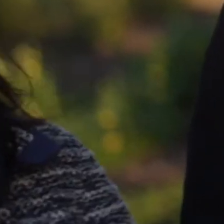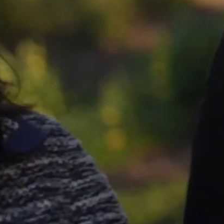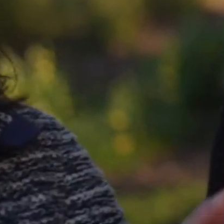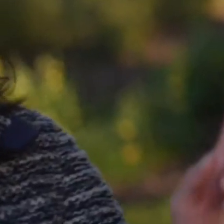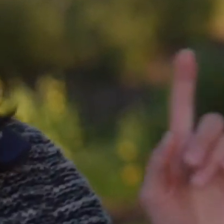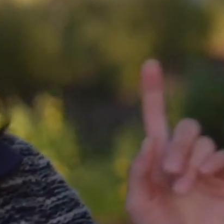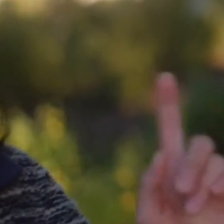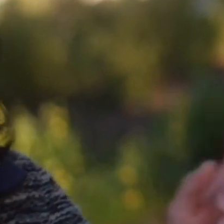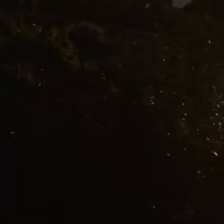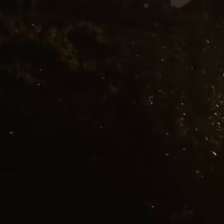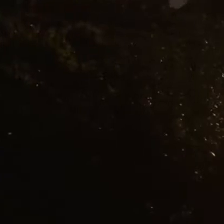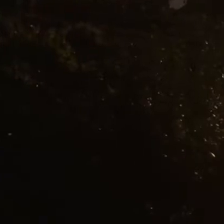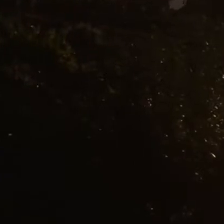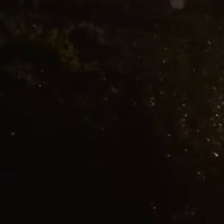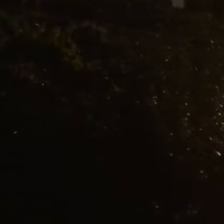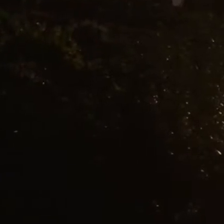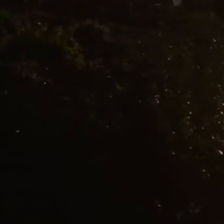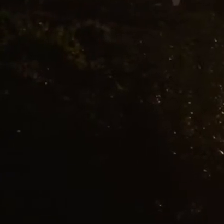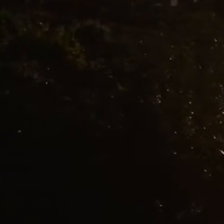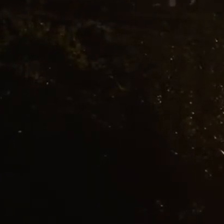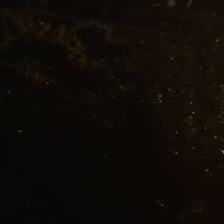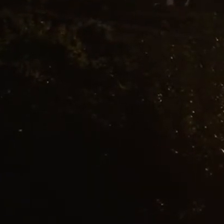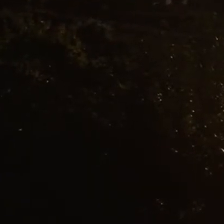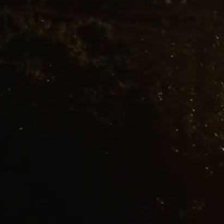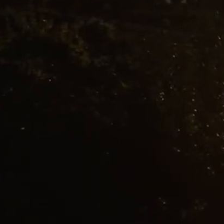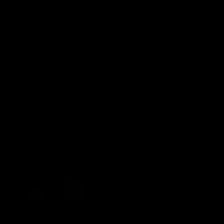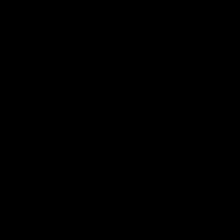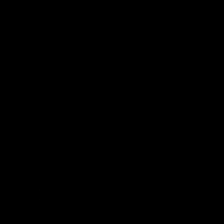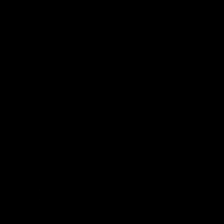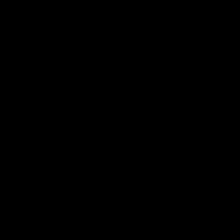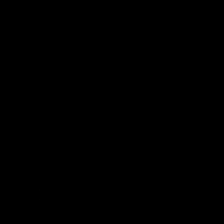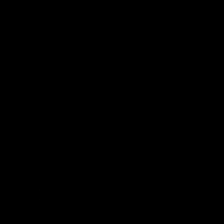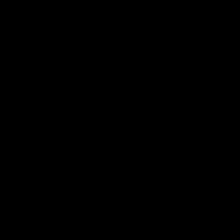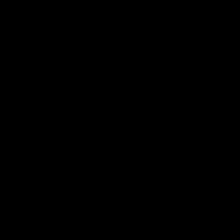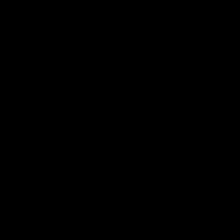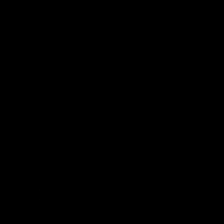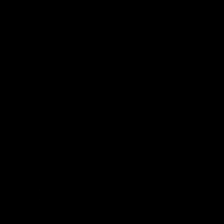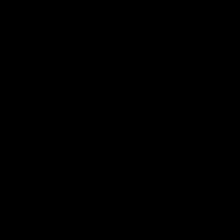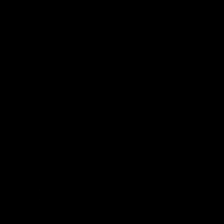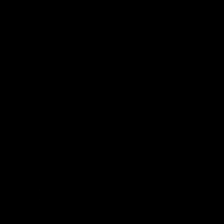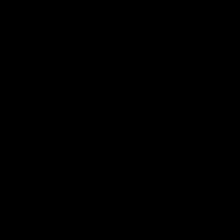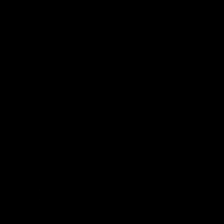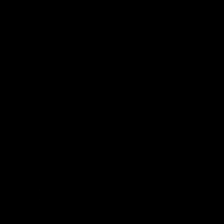want to change the world. What will you build?